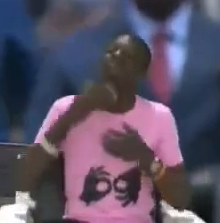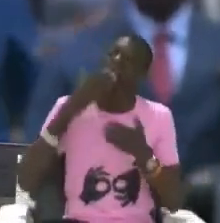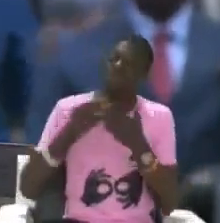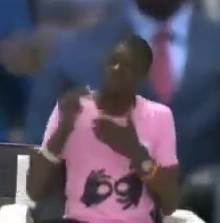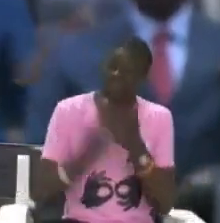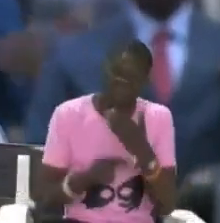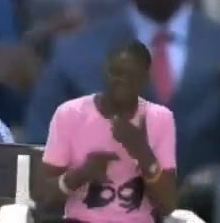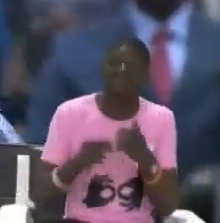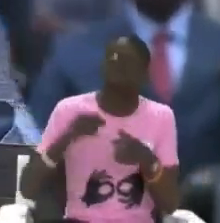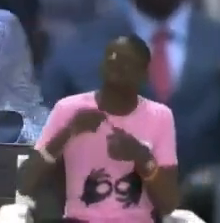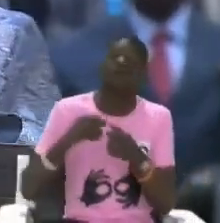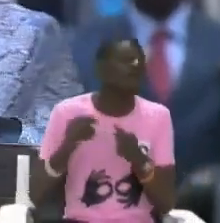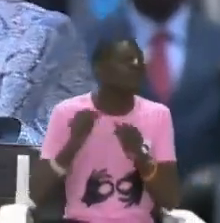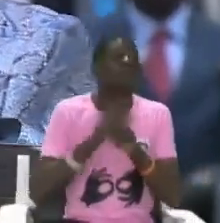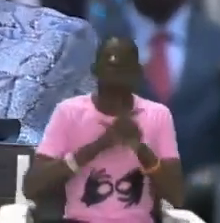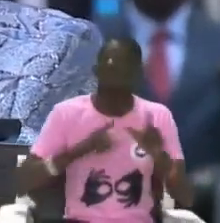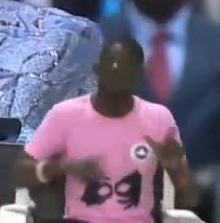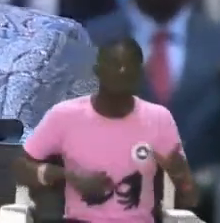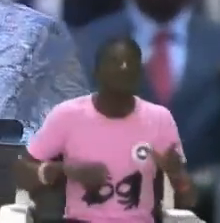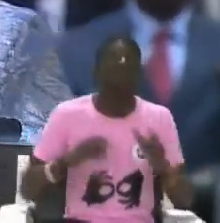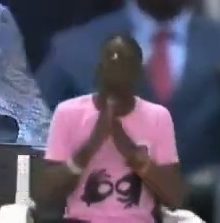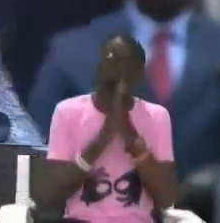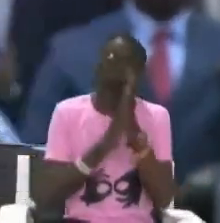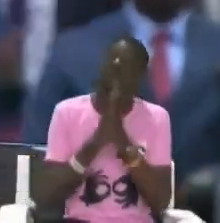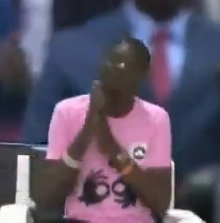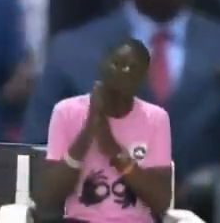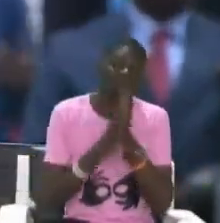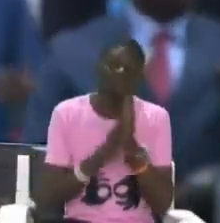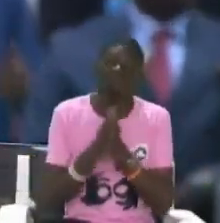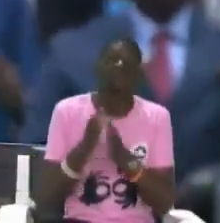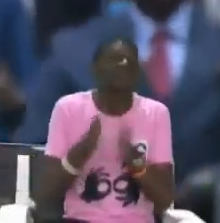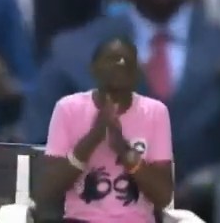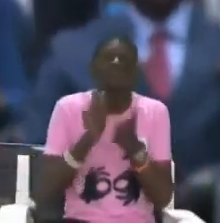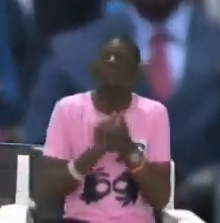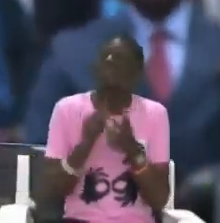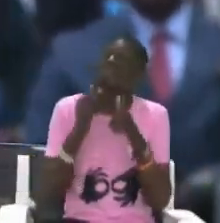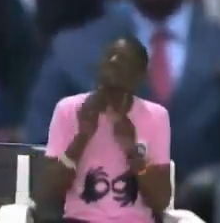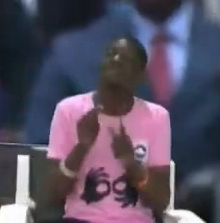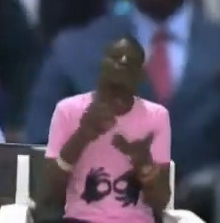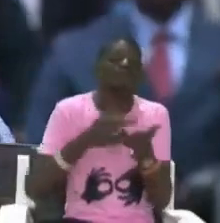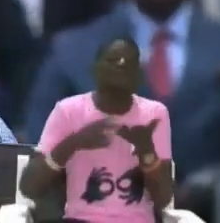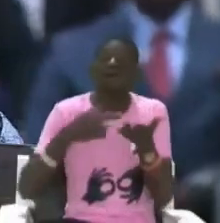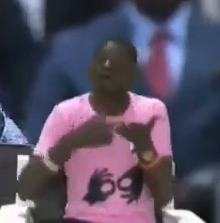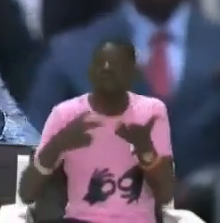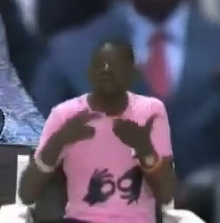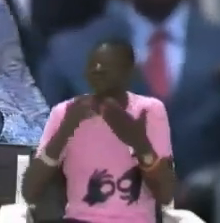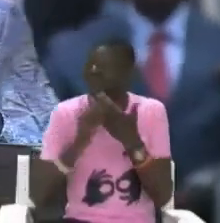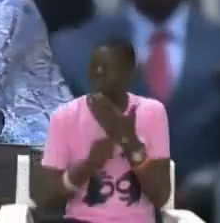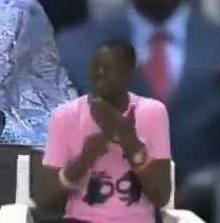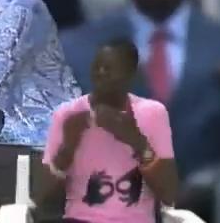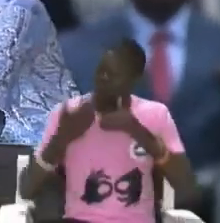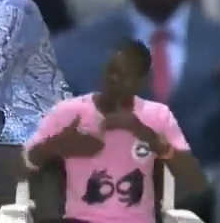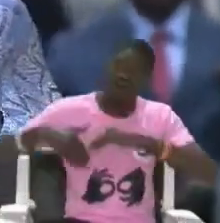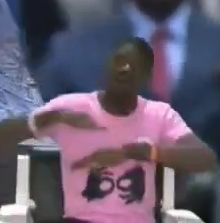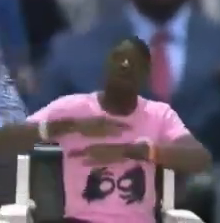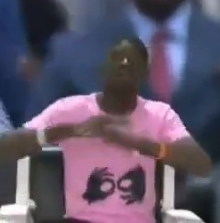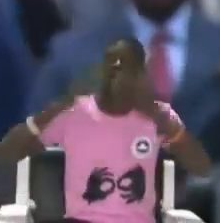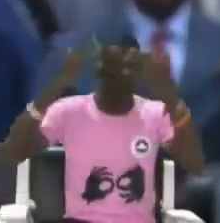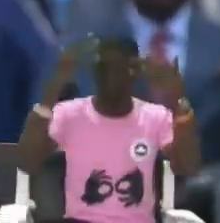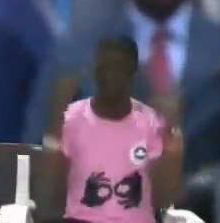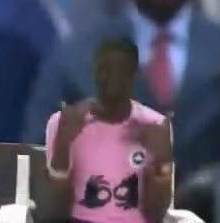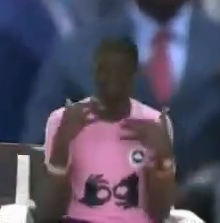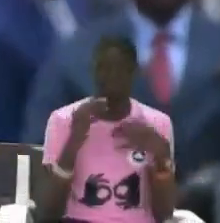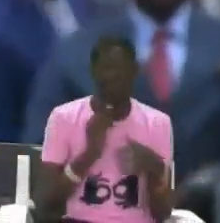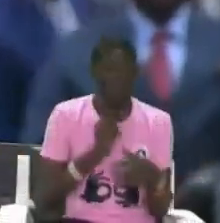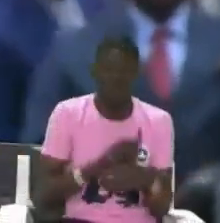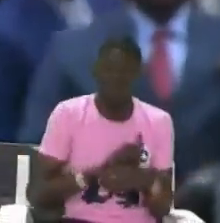please have mercy on us tonight. Oh Lord, let your righteousness, oh God, be overwhelm us. Let your righteousness take